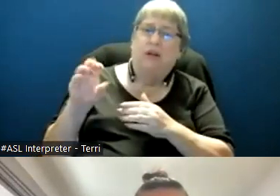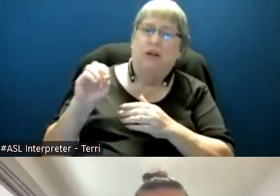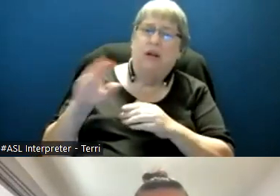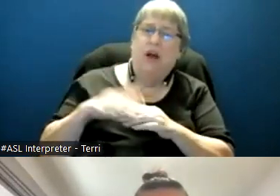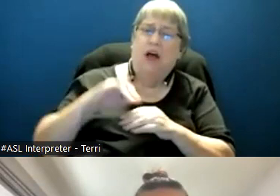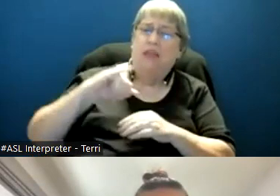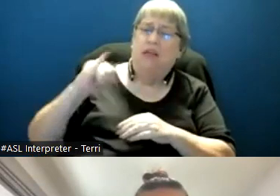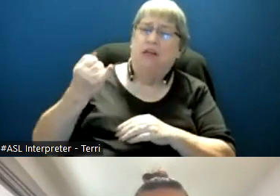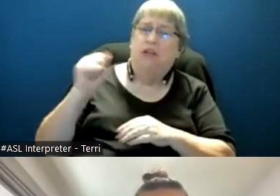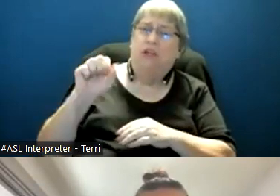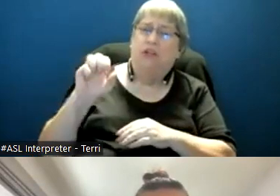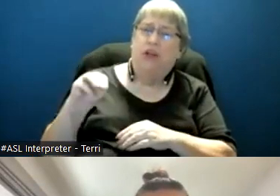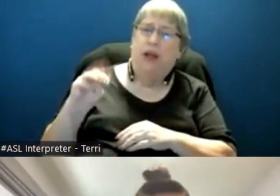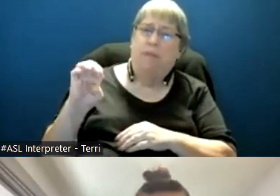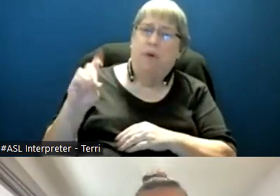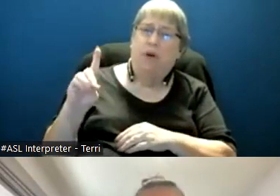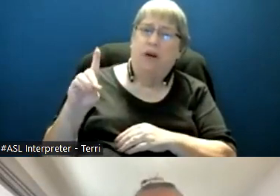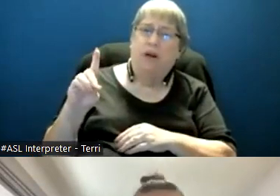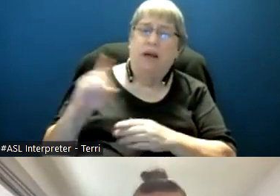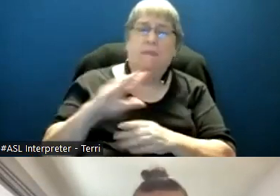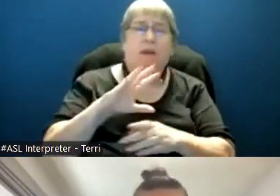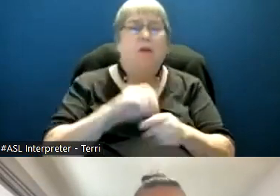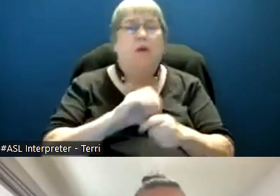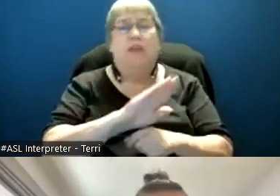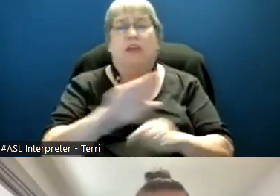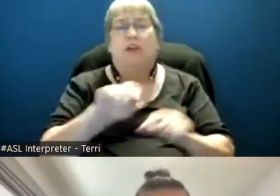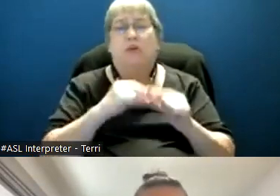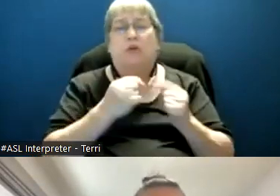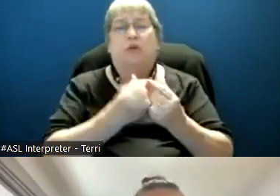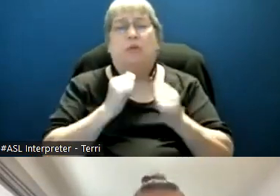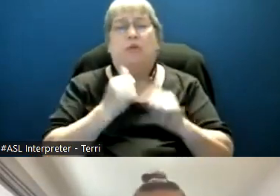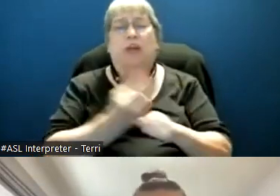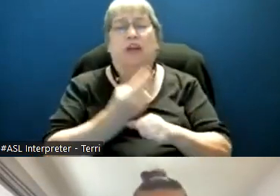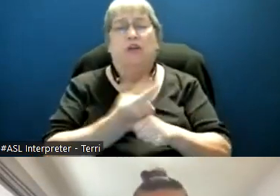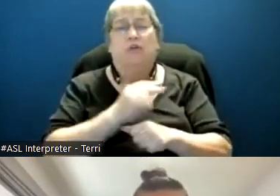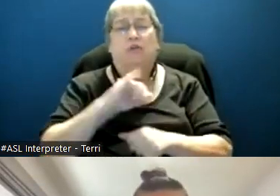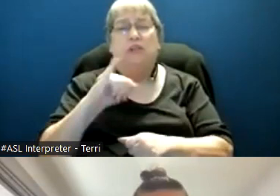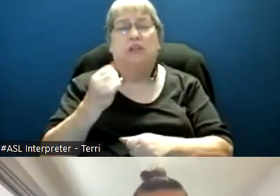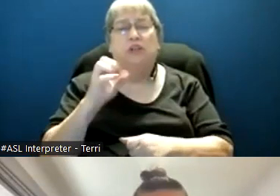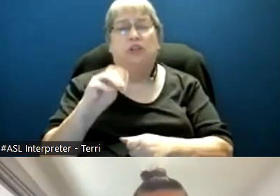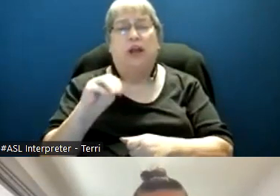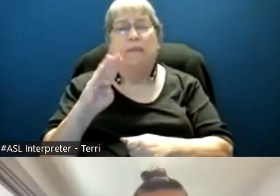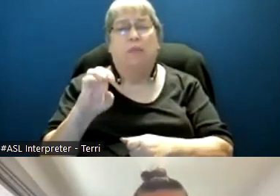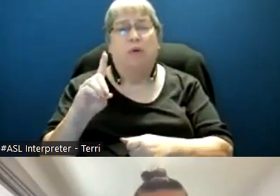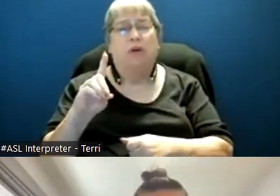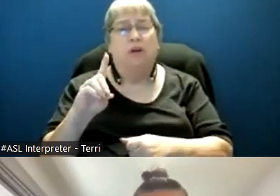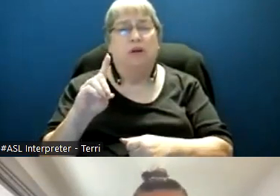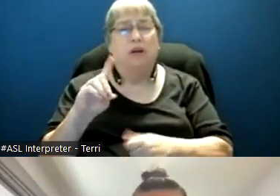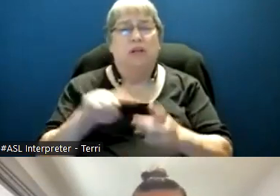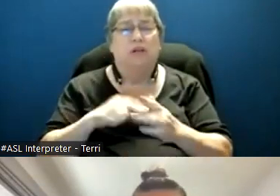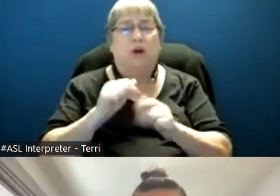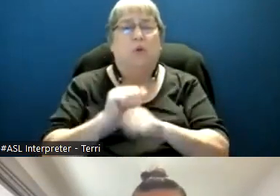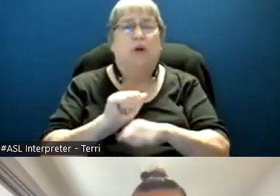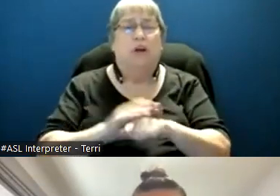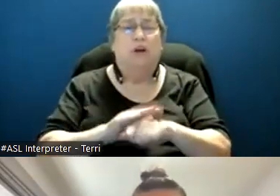group you can within your group, you can use the Jamboard, you can start working on that recommendation form. So whatever work is working